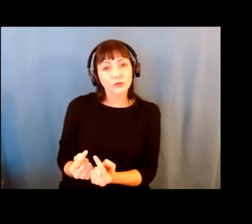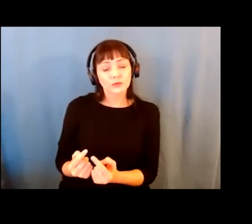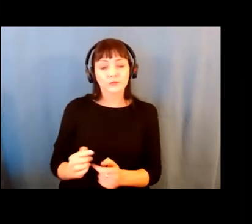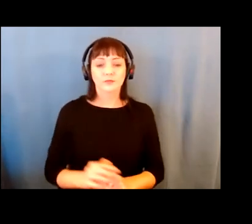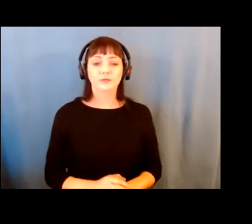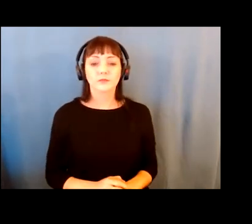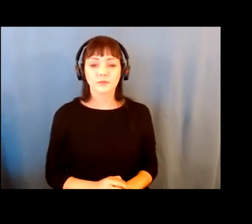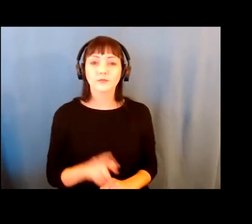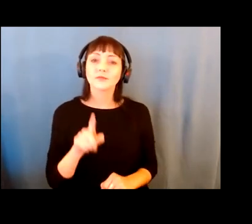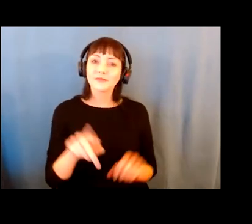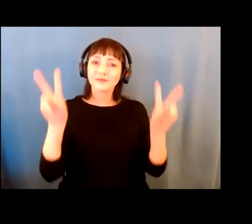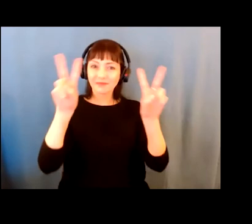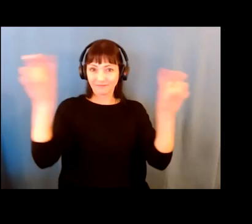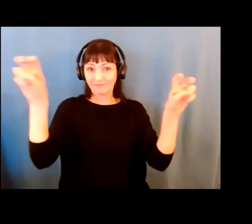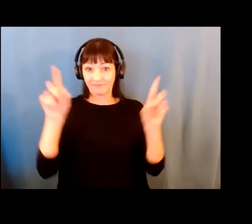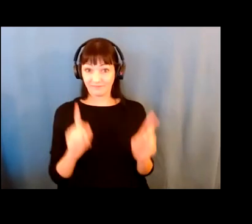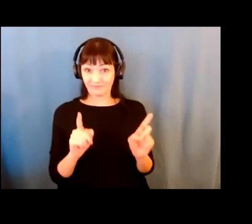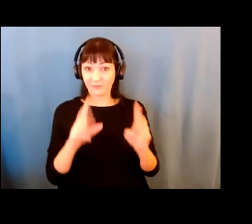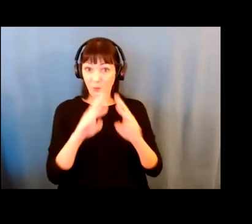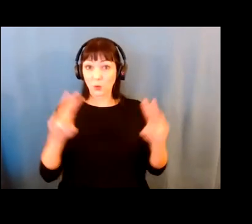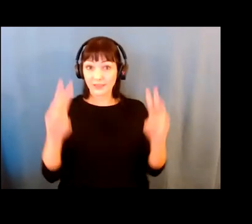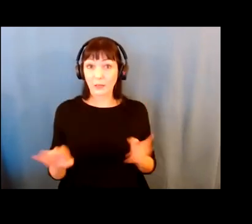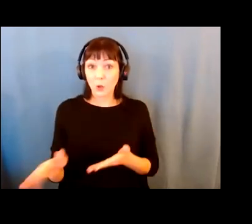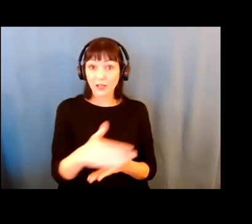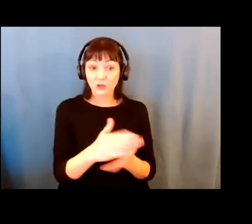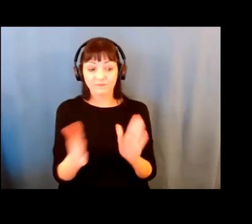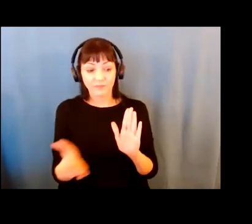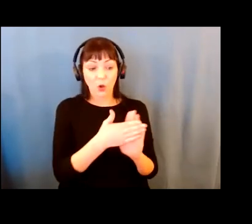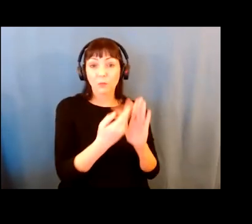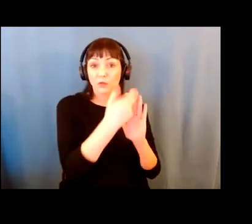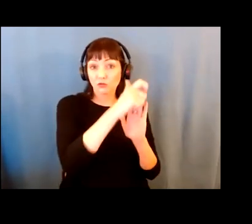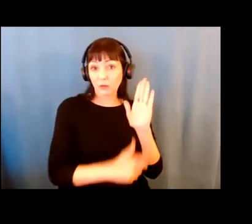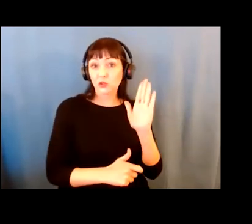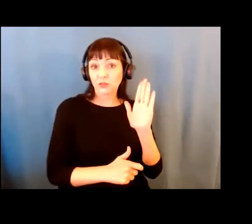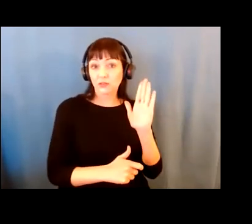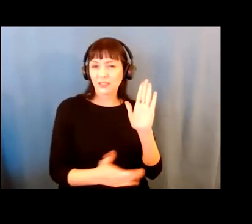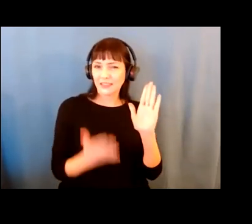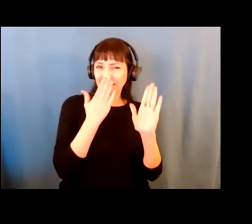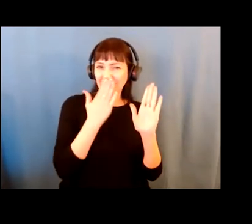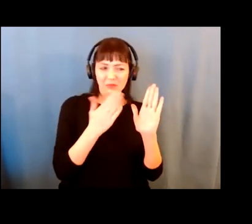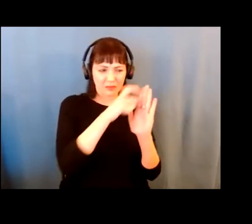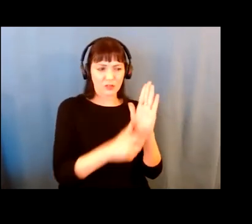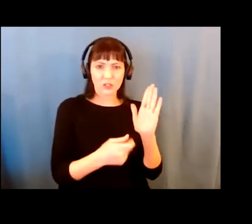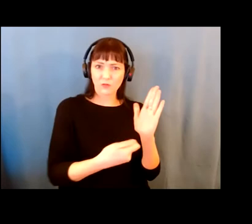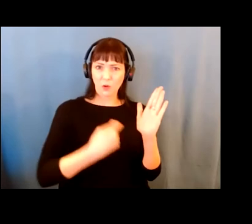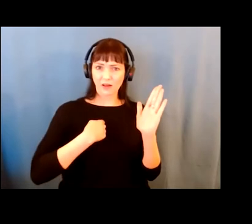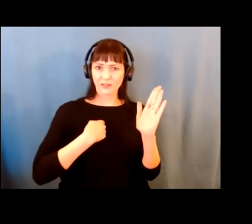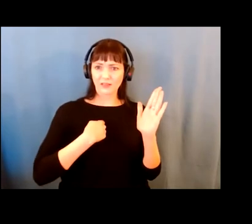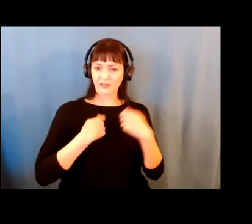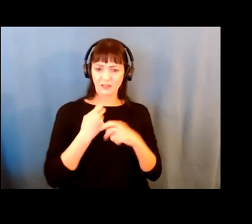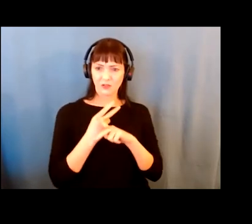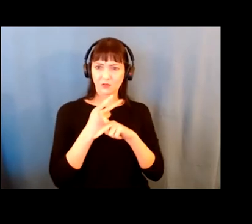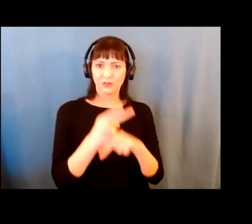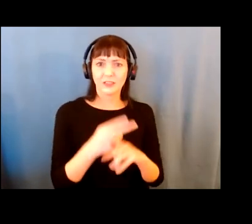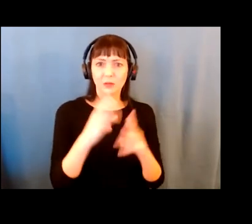headlines is, you know, museums collections on prescription. And there's a sense that the prescription is for us to go into the museums. And actually,